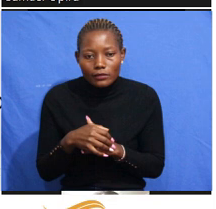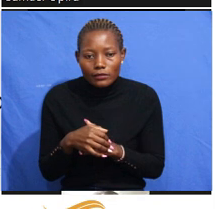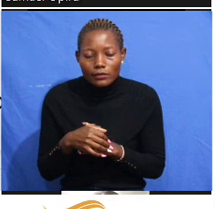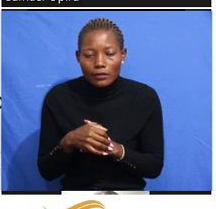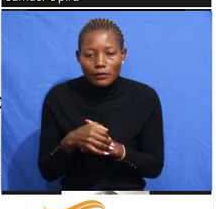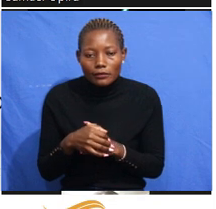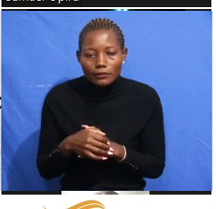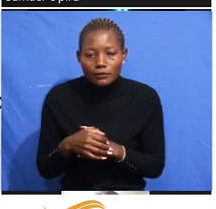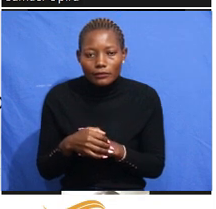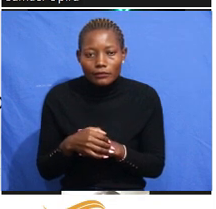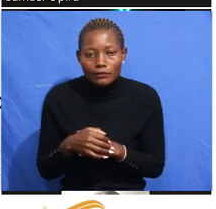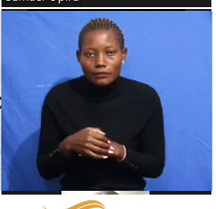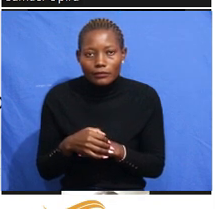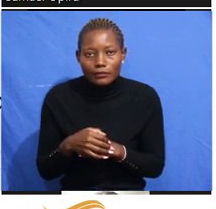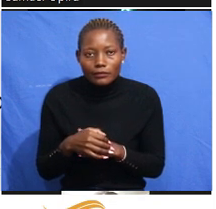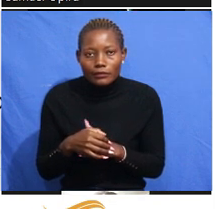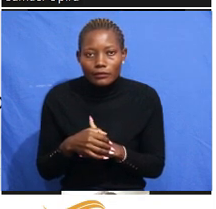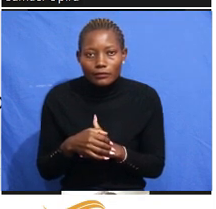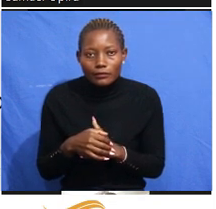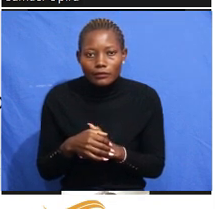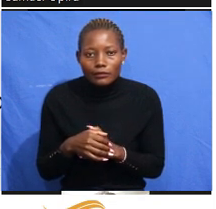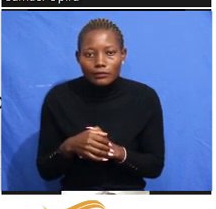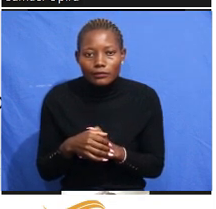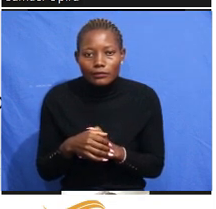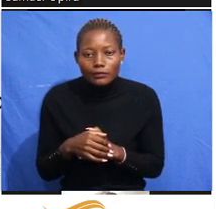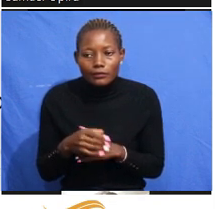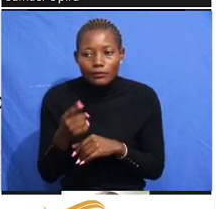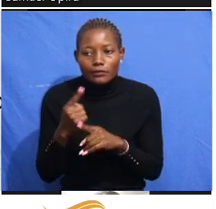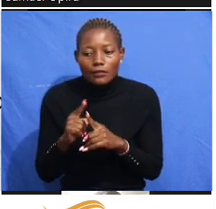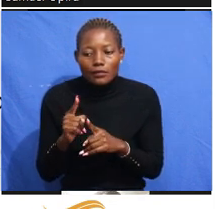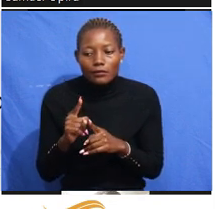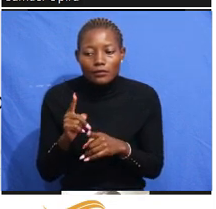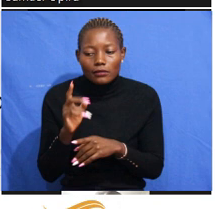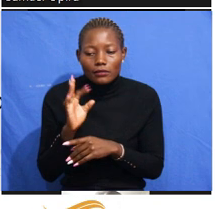demands of that actual sport. But the three